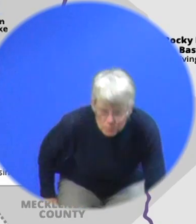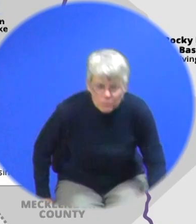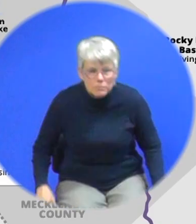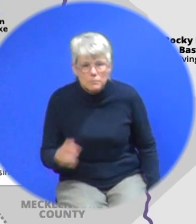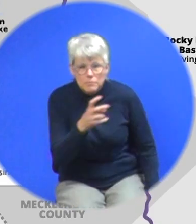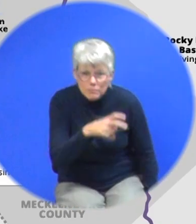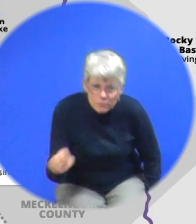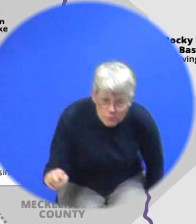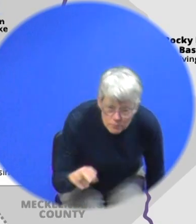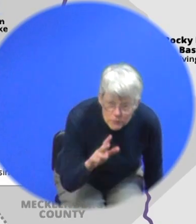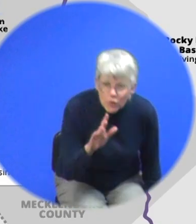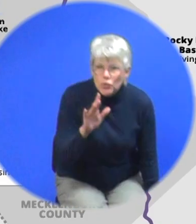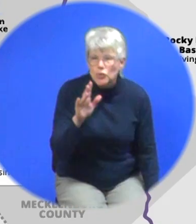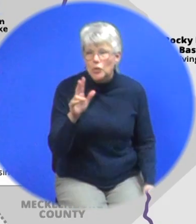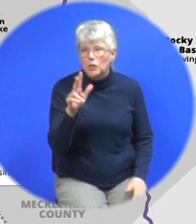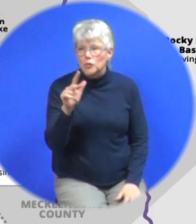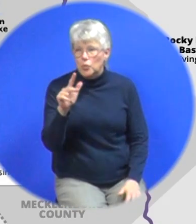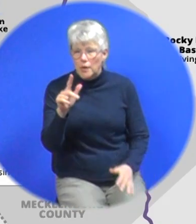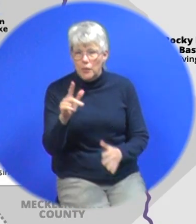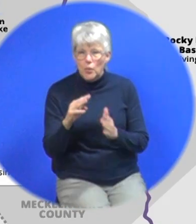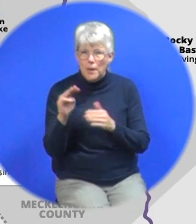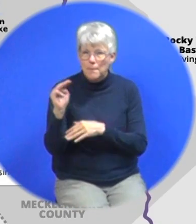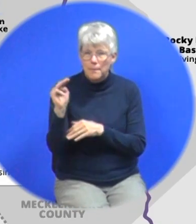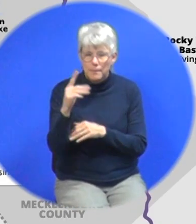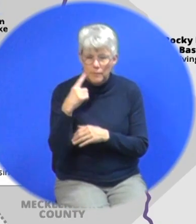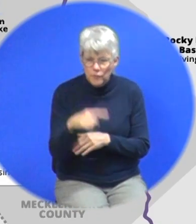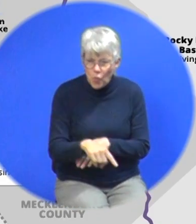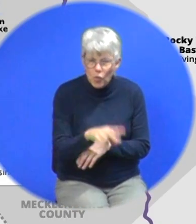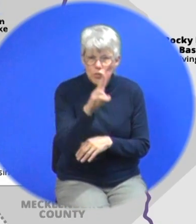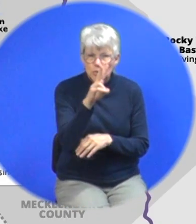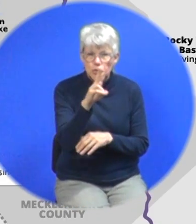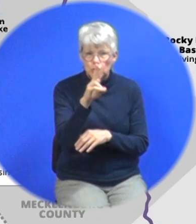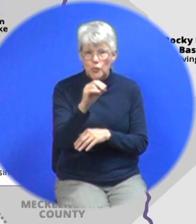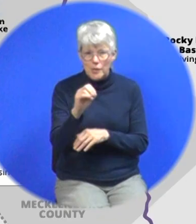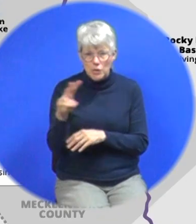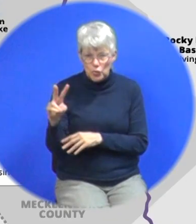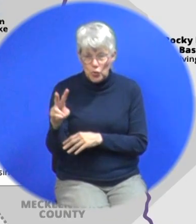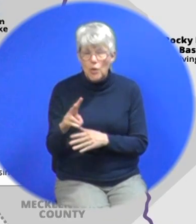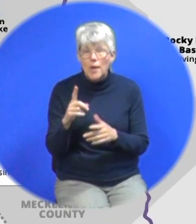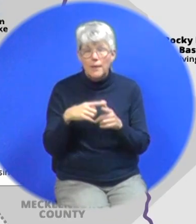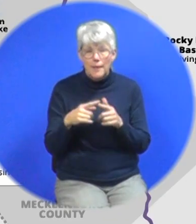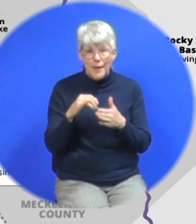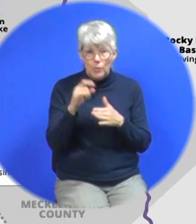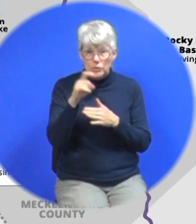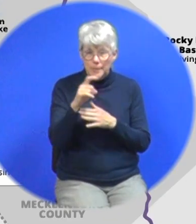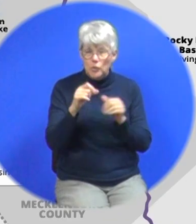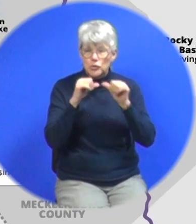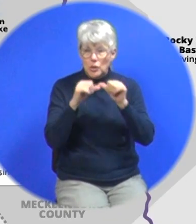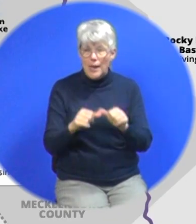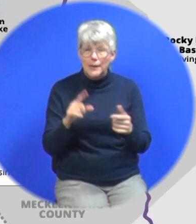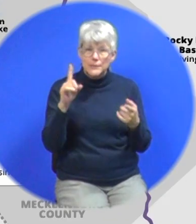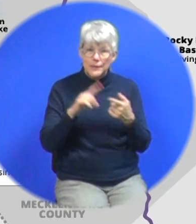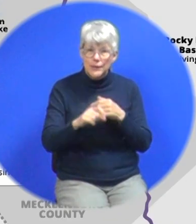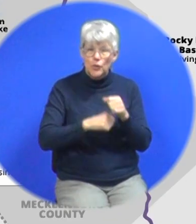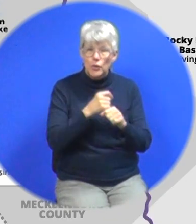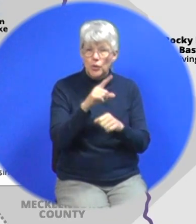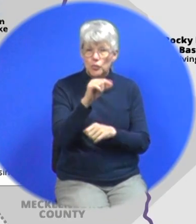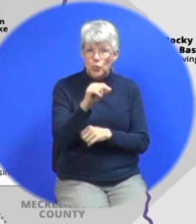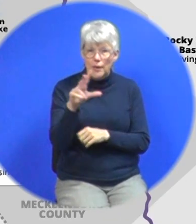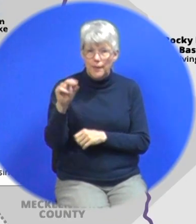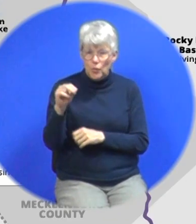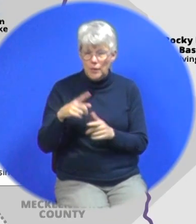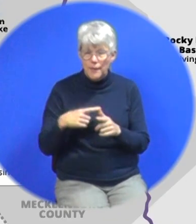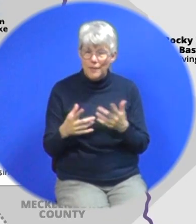gallons per day from a certificate they were issued in 2002. That was supposed to last until 2030. They want to increase it